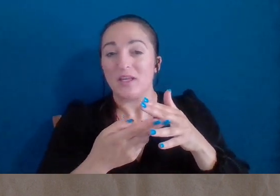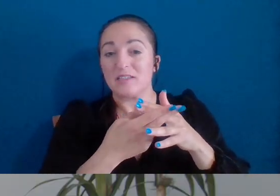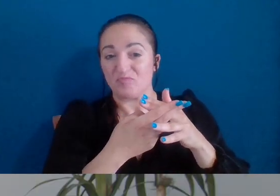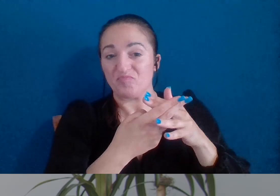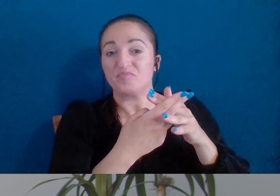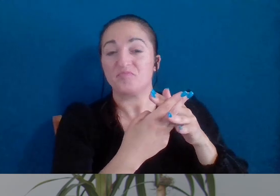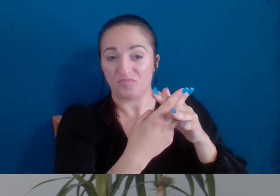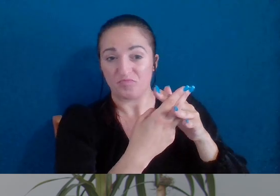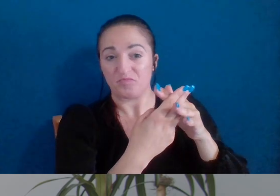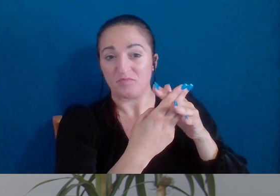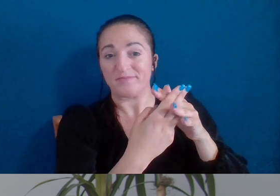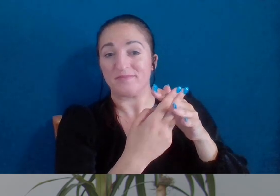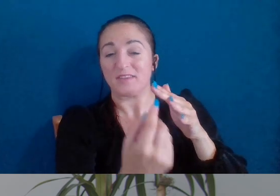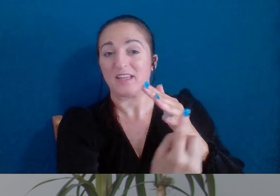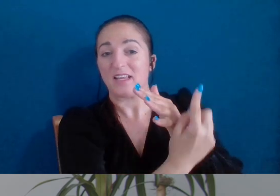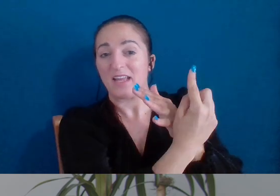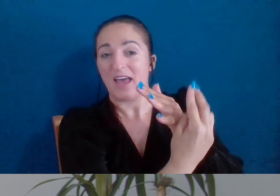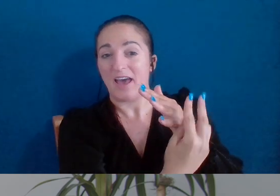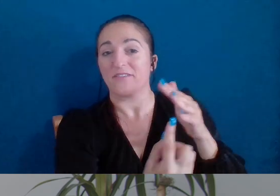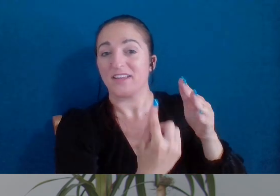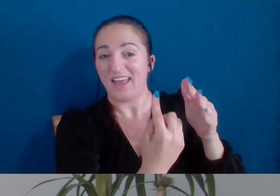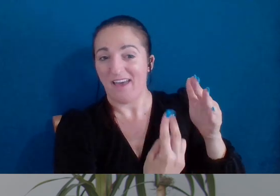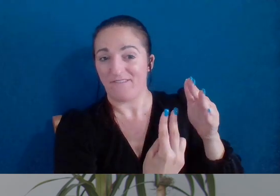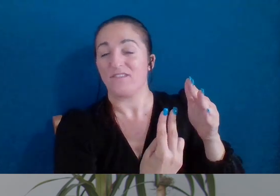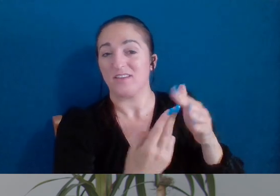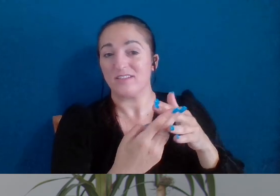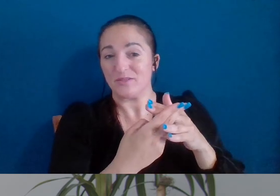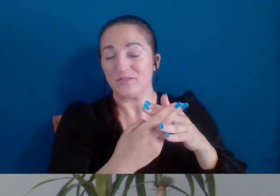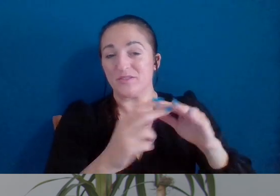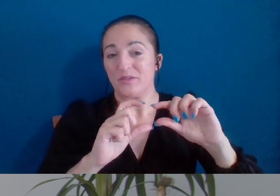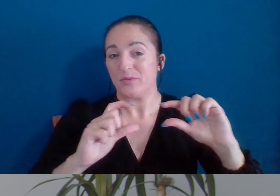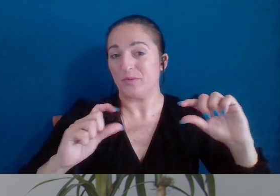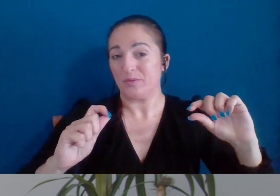halfway. So you can see that it's halfway through.